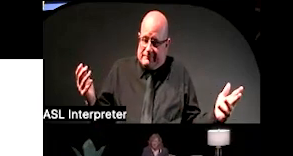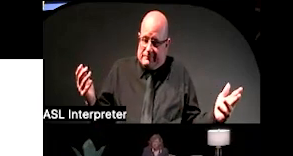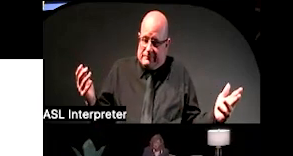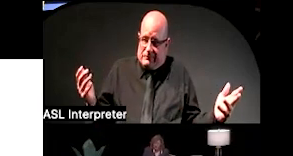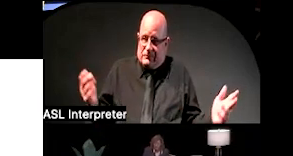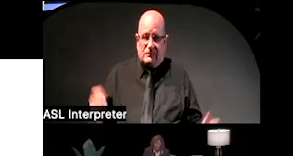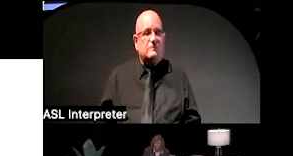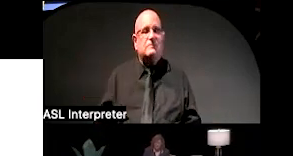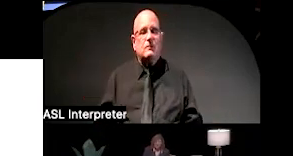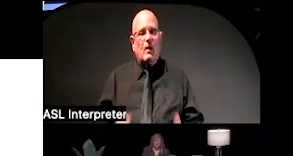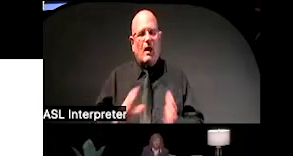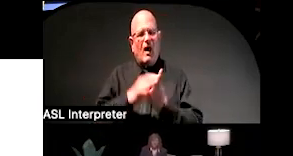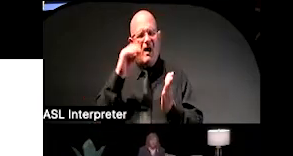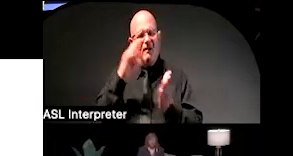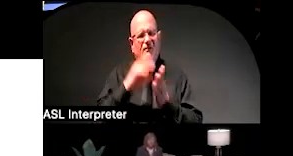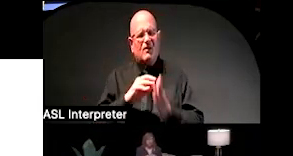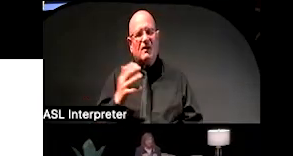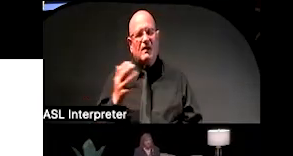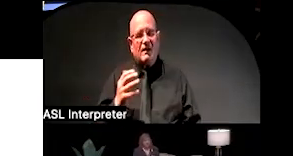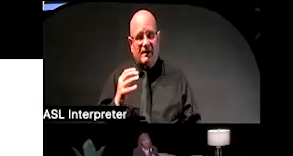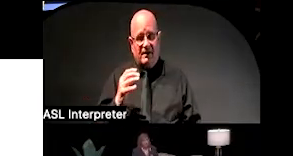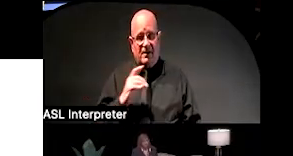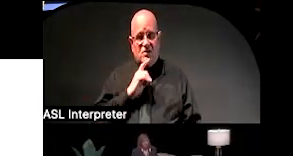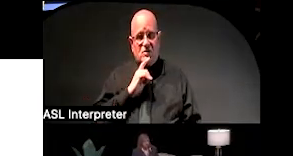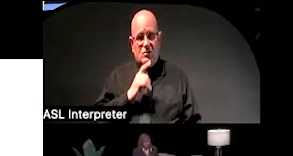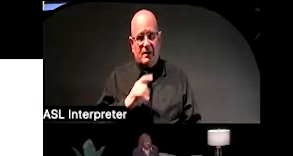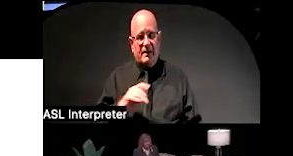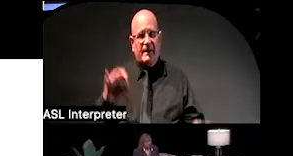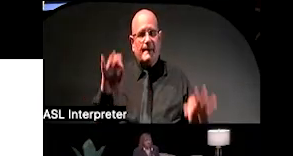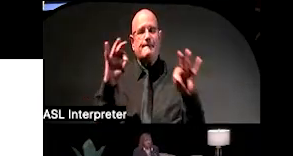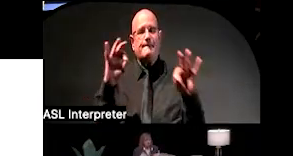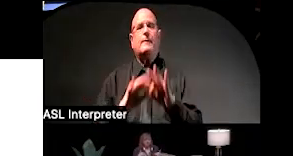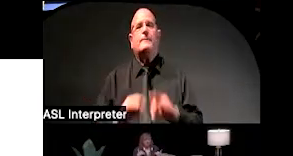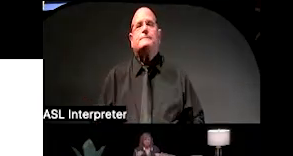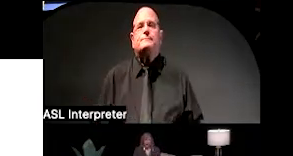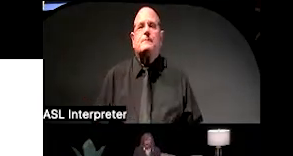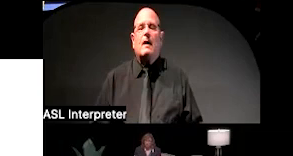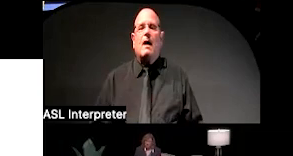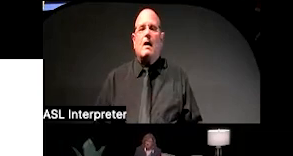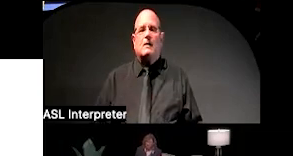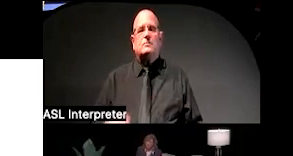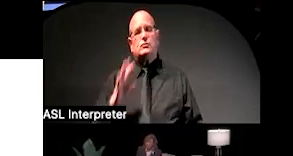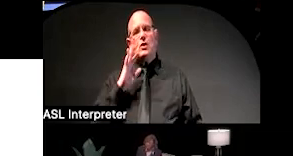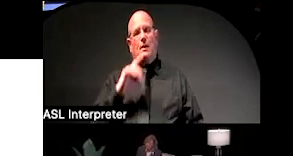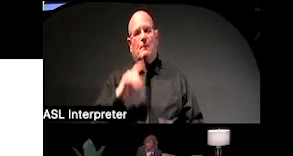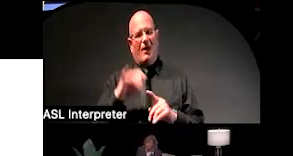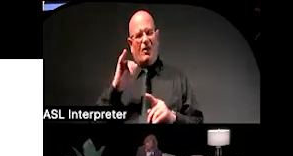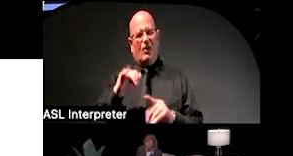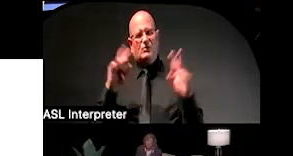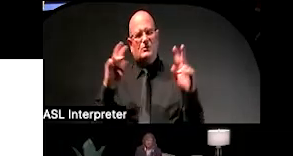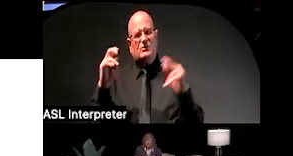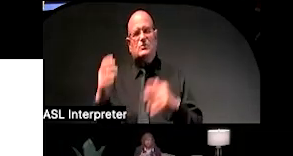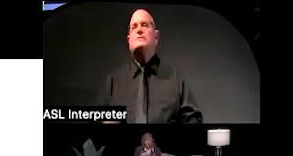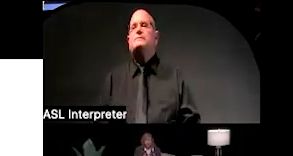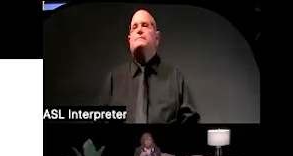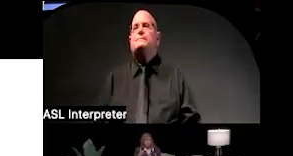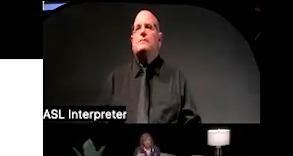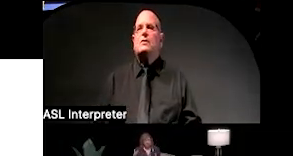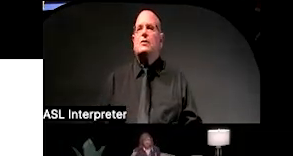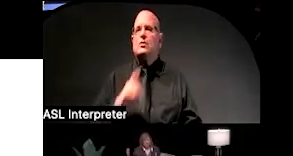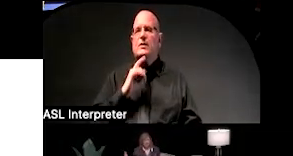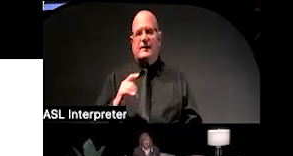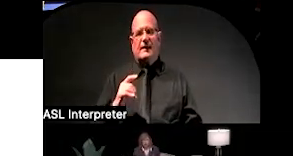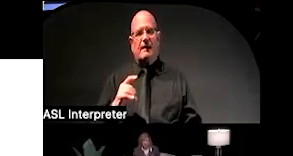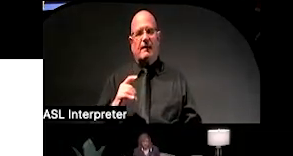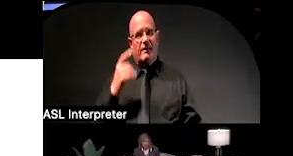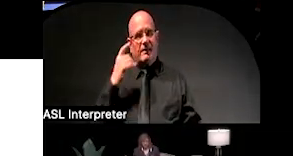have learned is that it is really important for us to talk about these issues and to really think